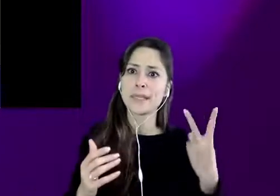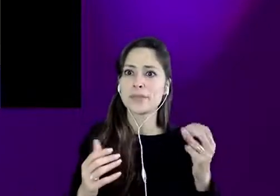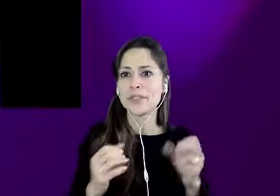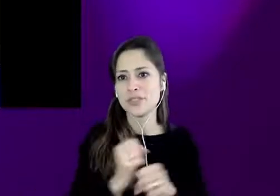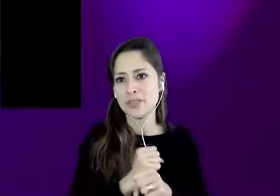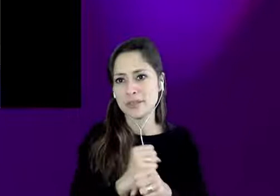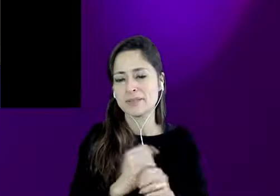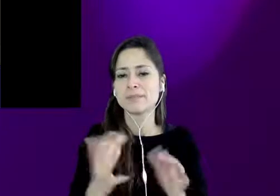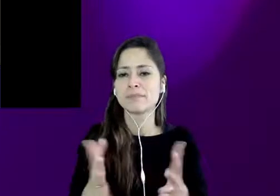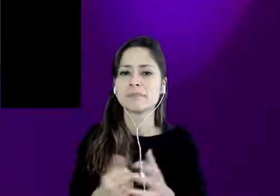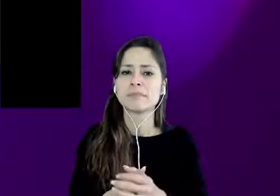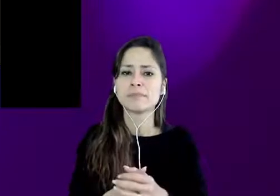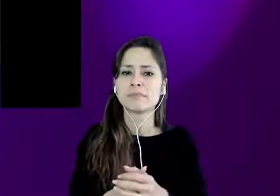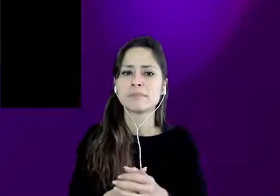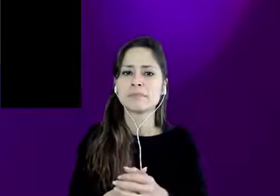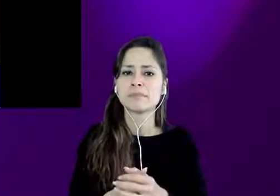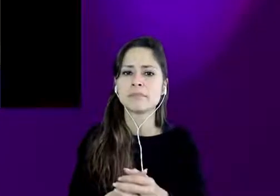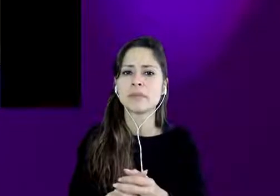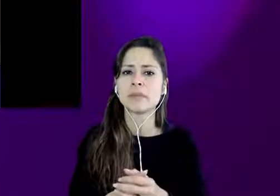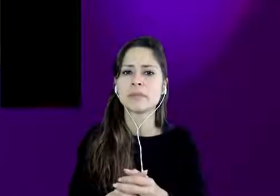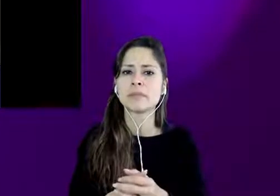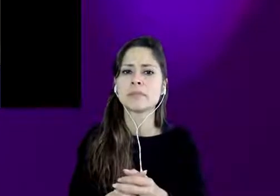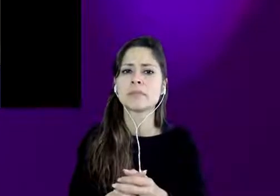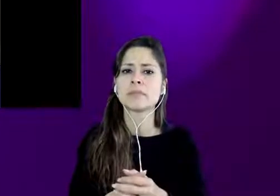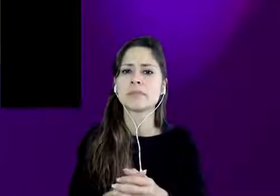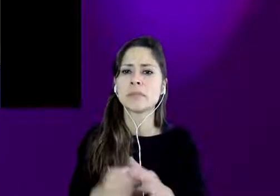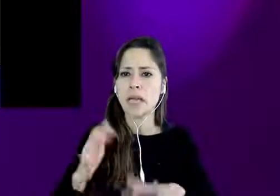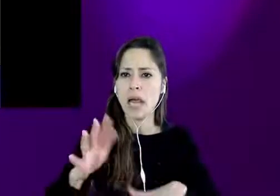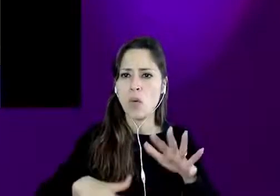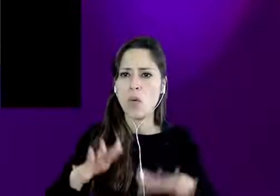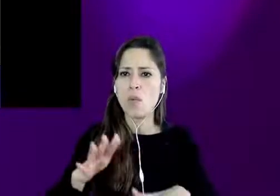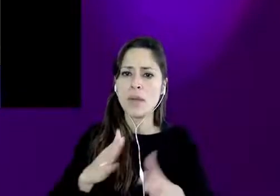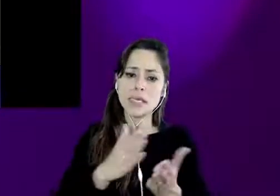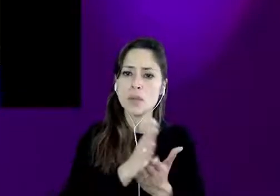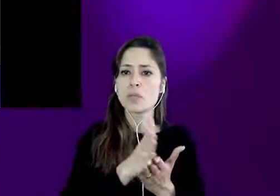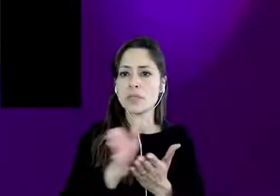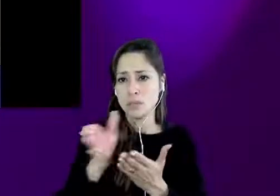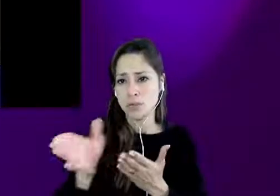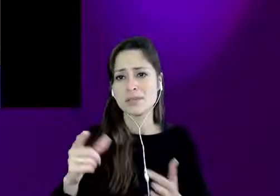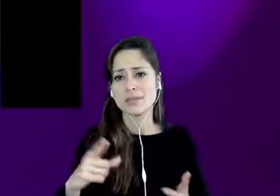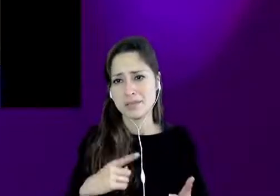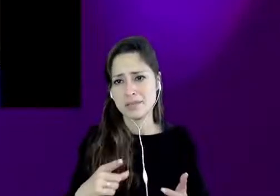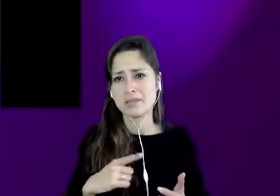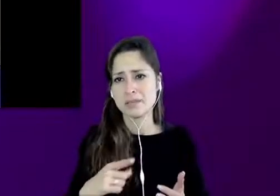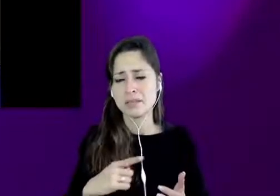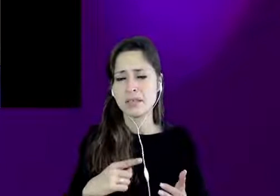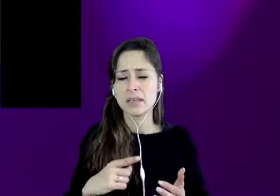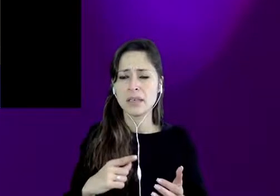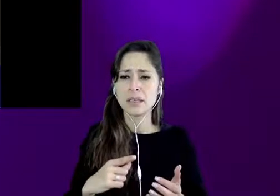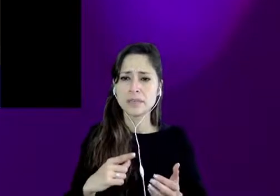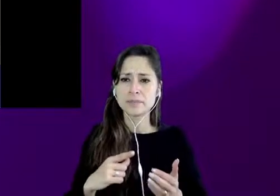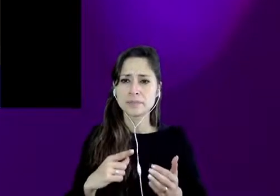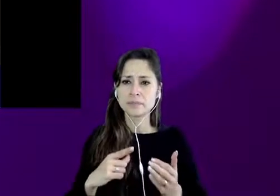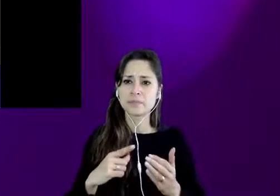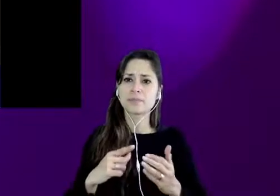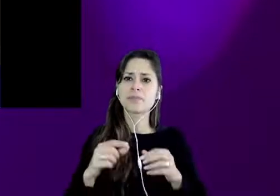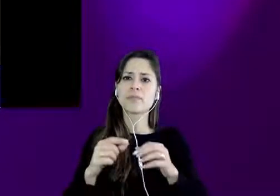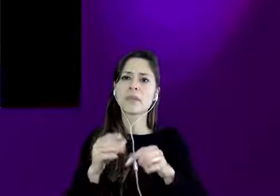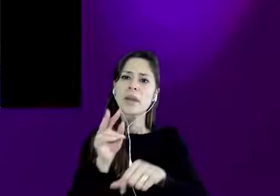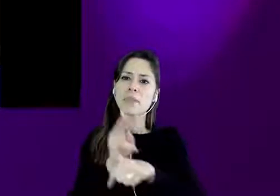to you some of the options that are available to try to preserve future chance of parenthood.